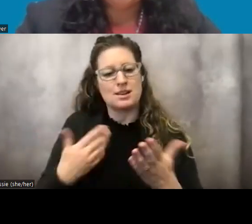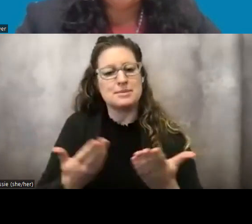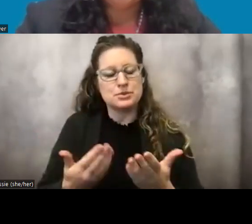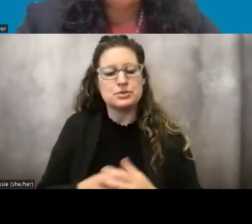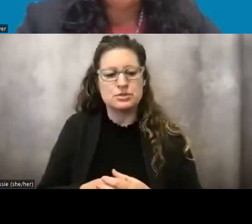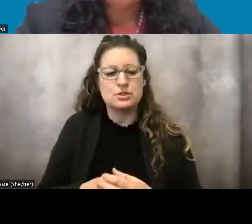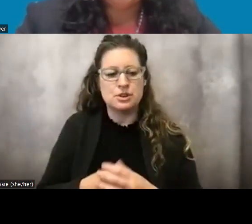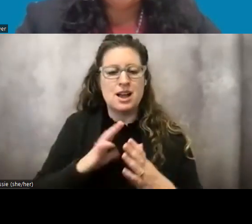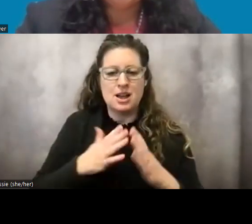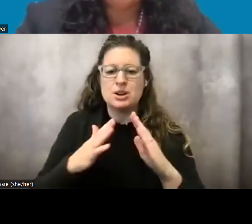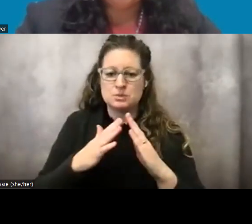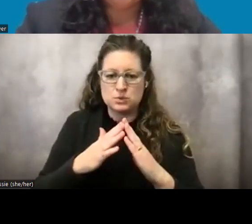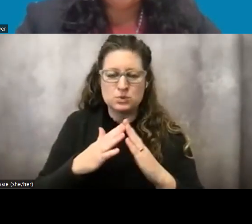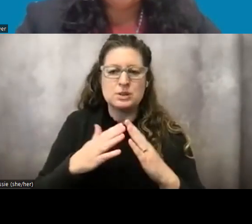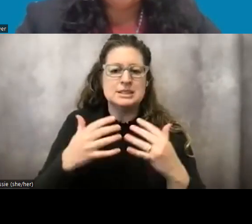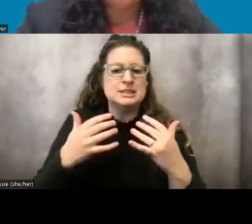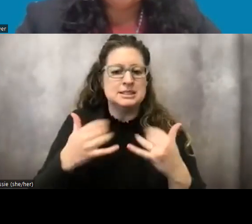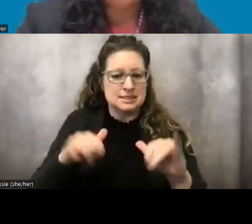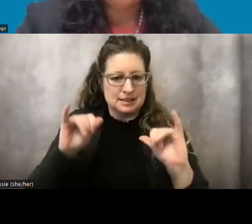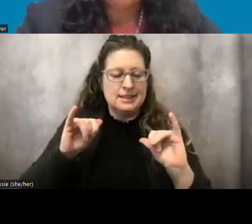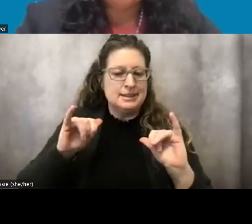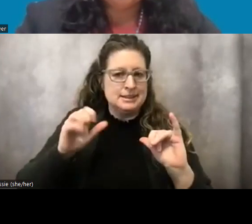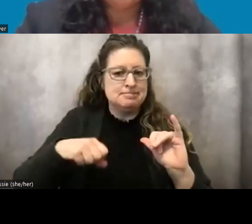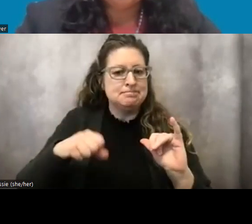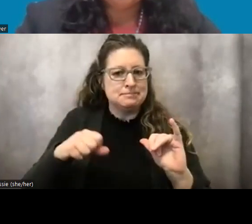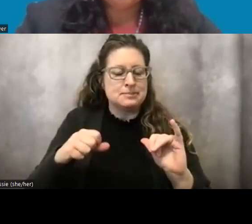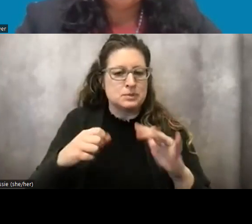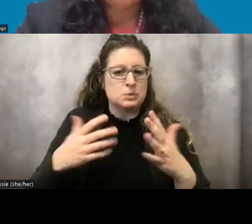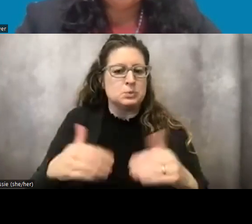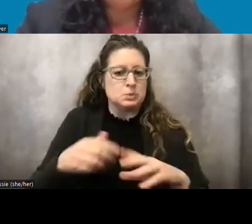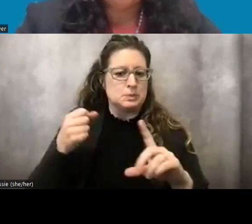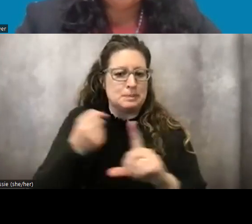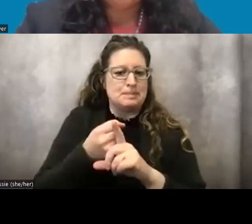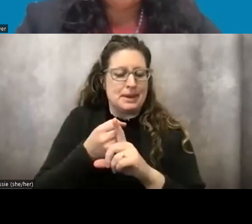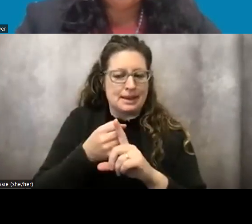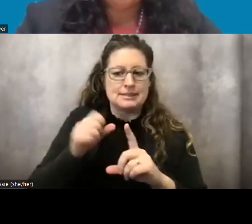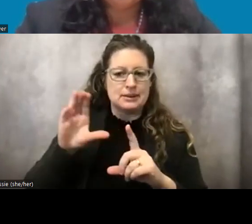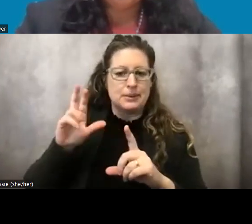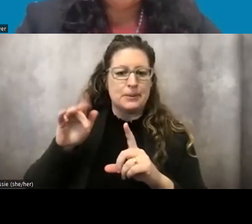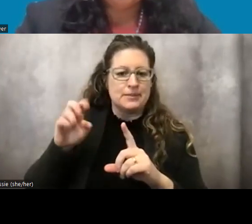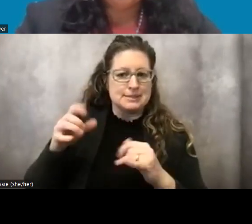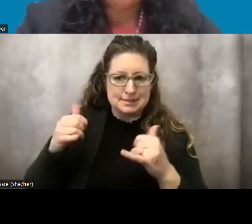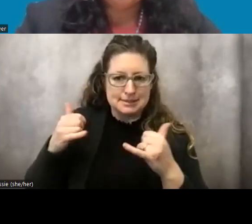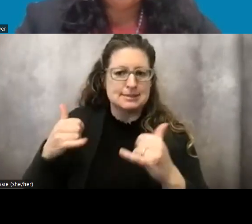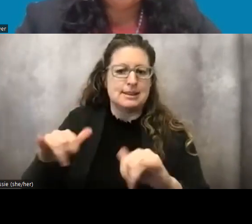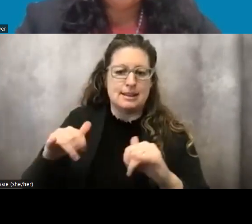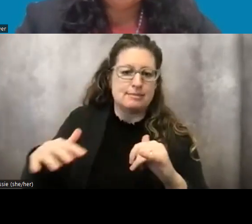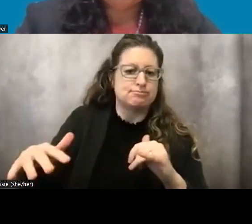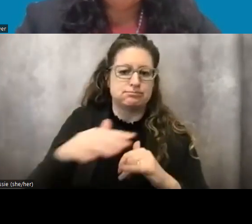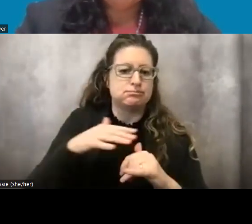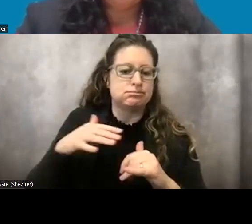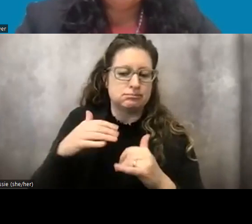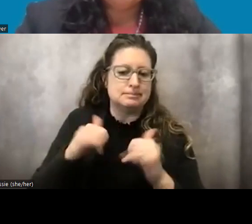community is still definitely being impacted by the effects of COVID-19.